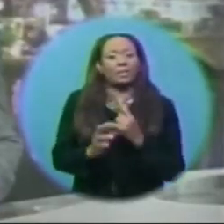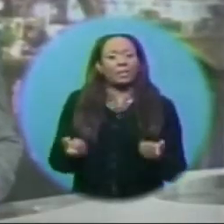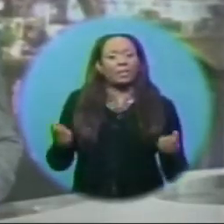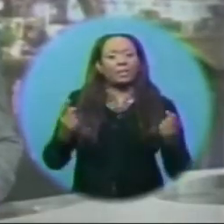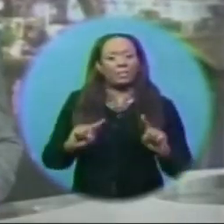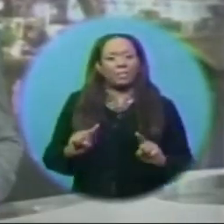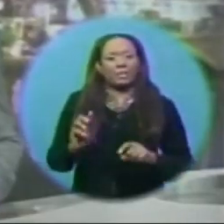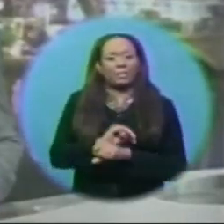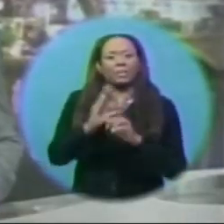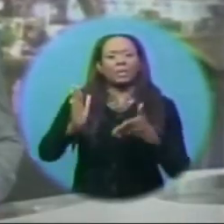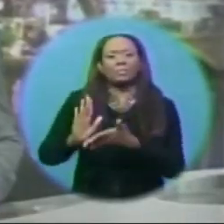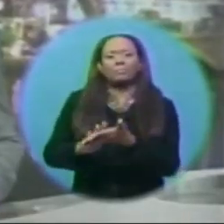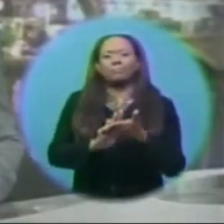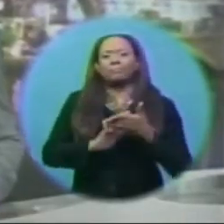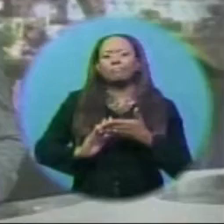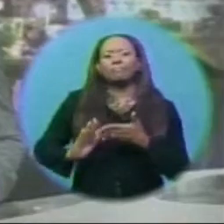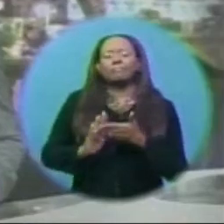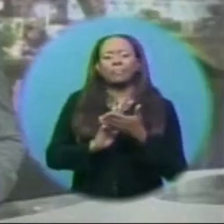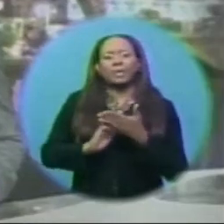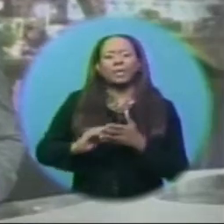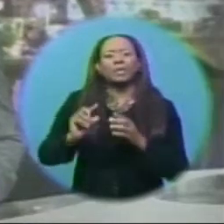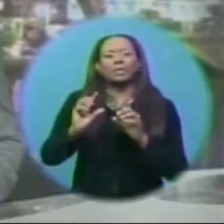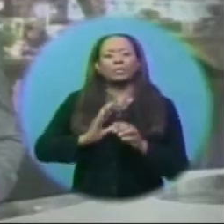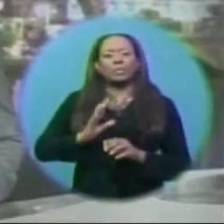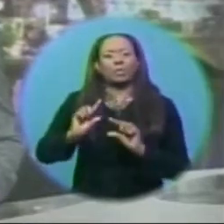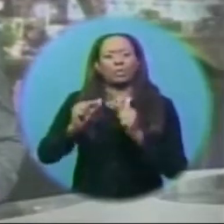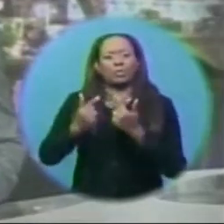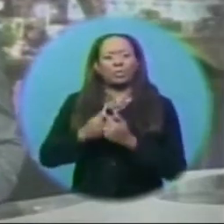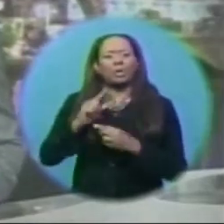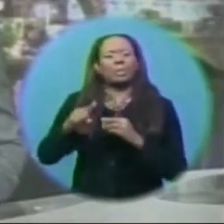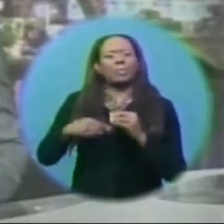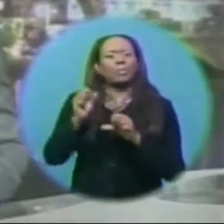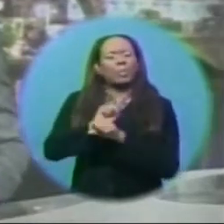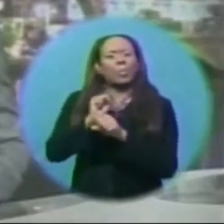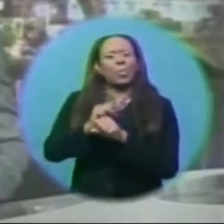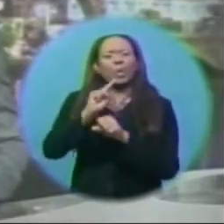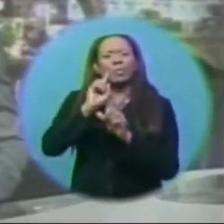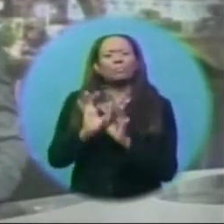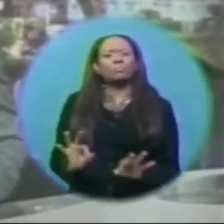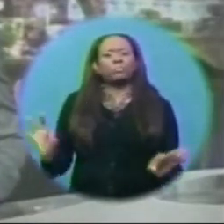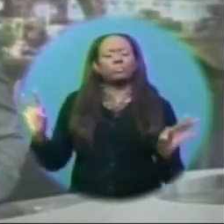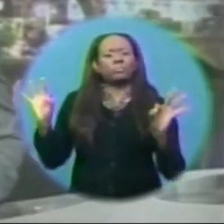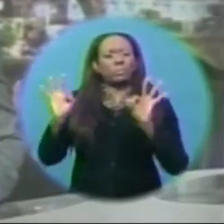Maxine McLean praised the diplomatic corps and the invaluable work that it does.